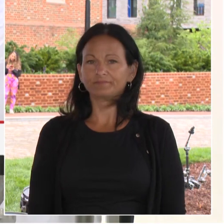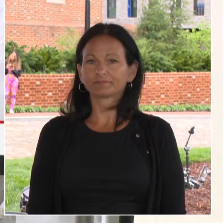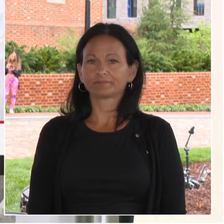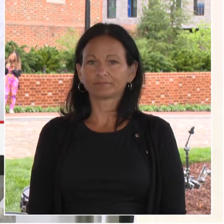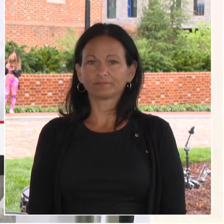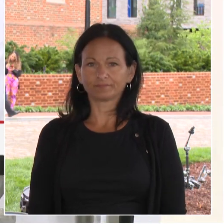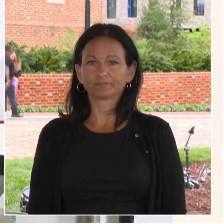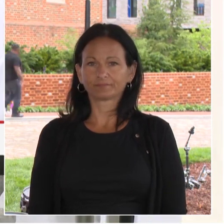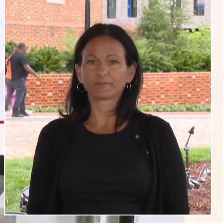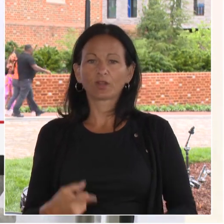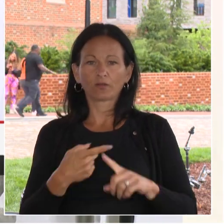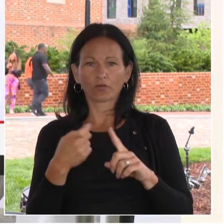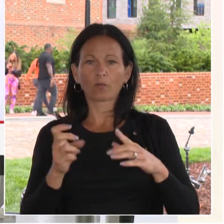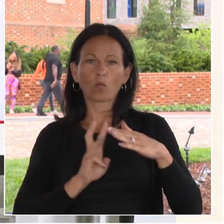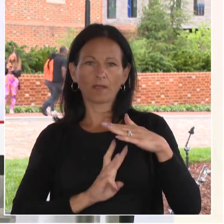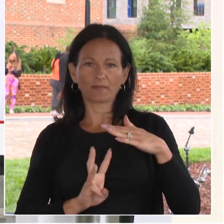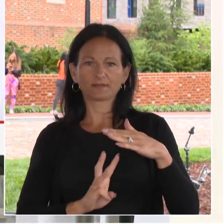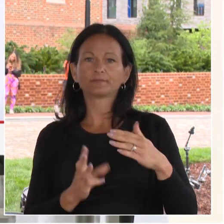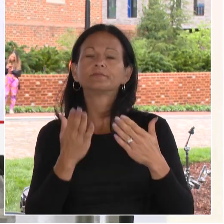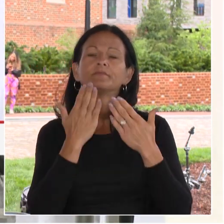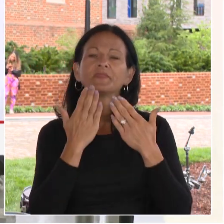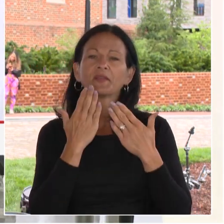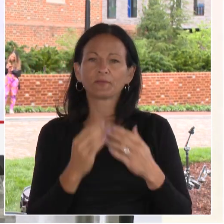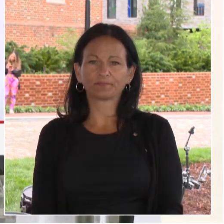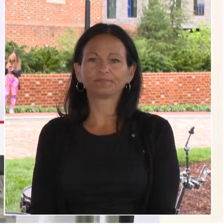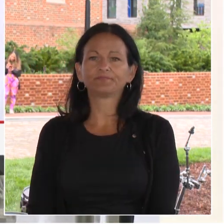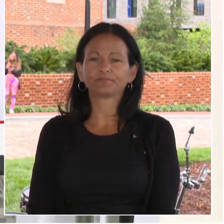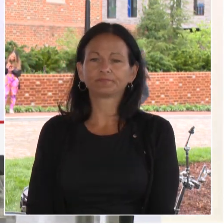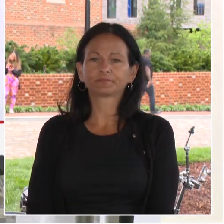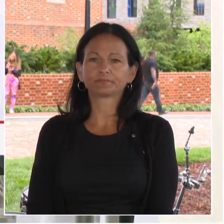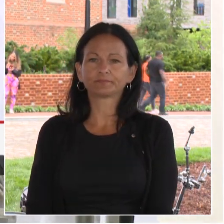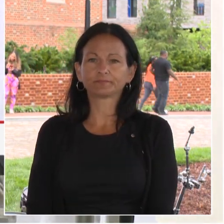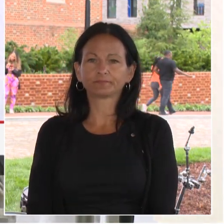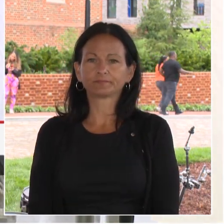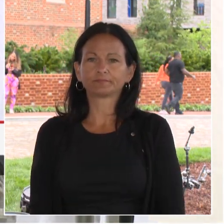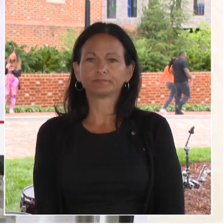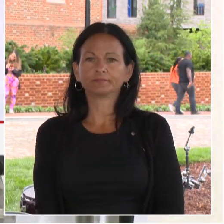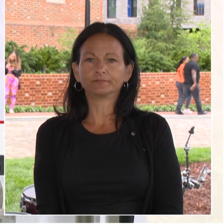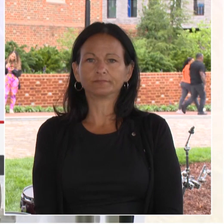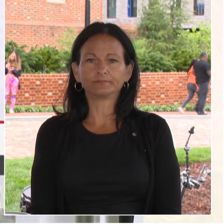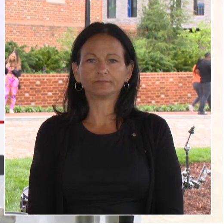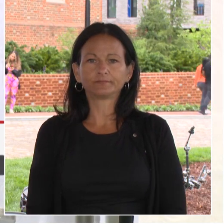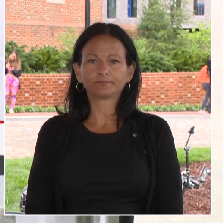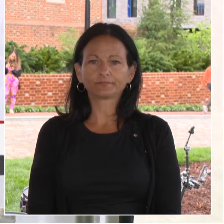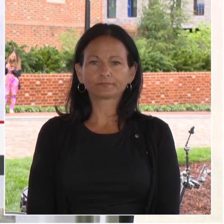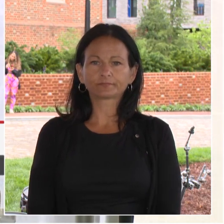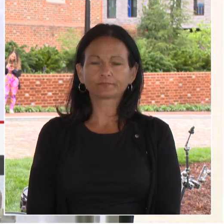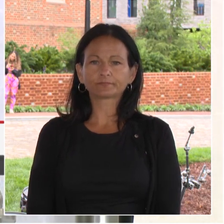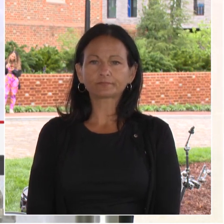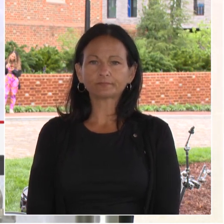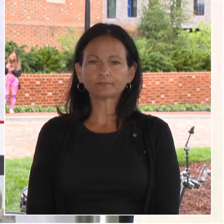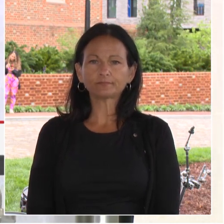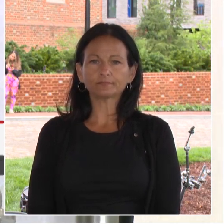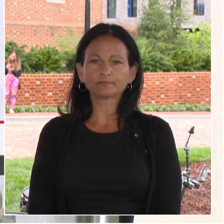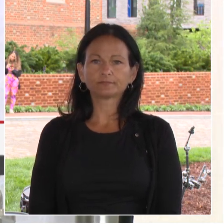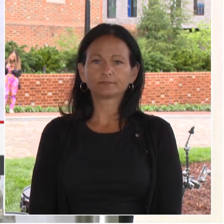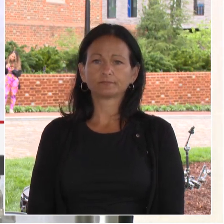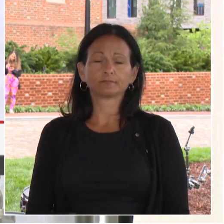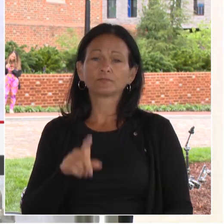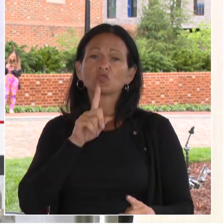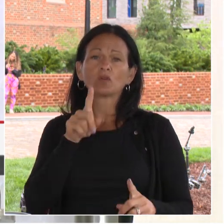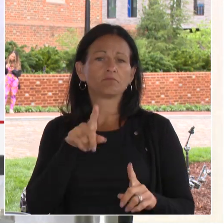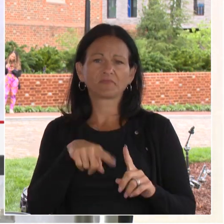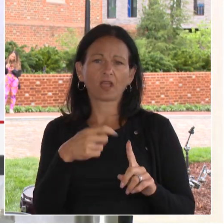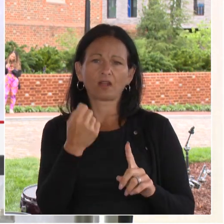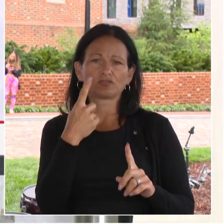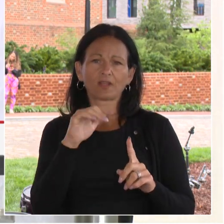You know, I'm going to kind of introduce Dan Aiken, who's stepping into Ralph's shoes and has been with Wegmans for a number of years,